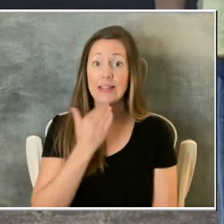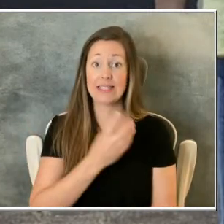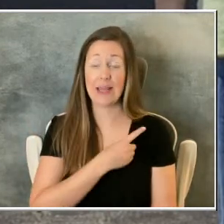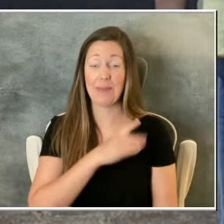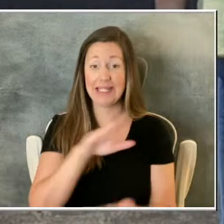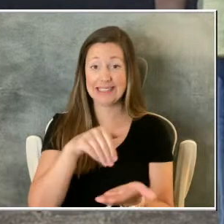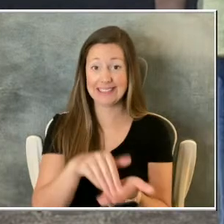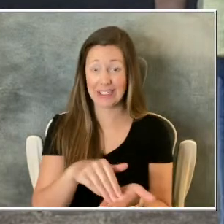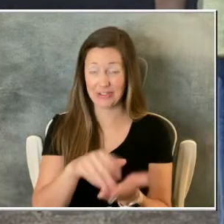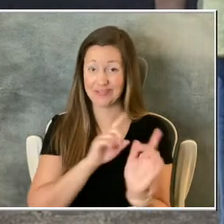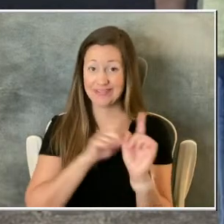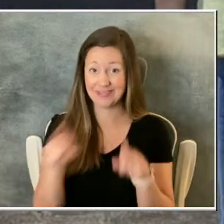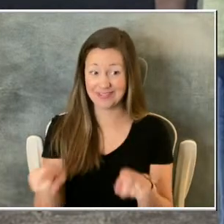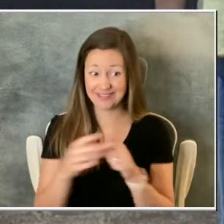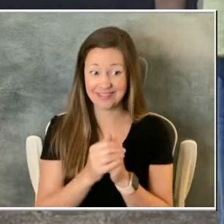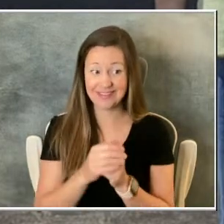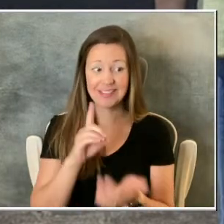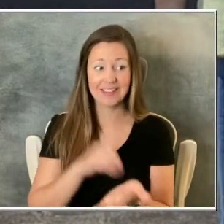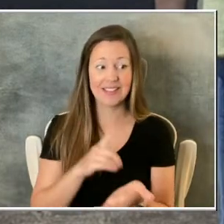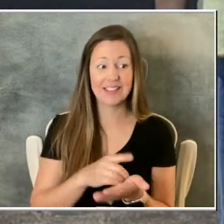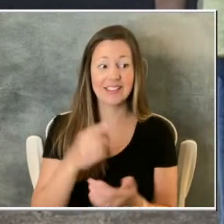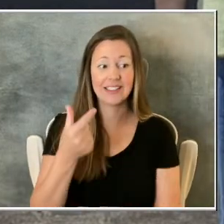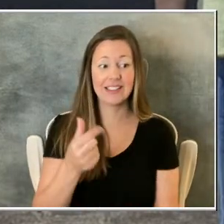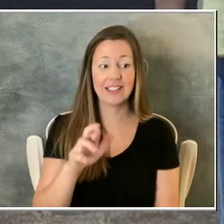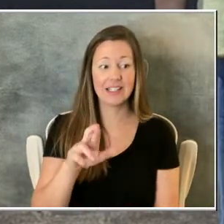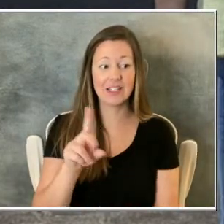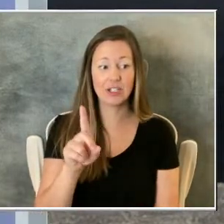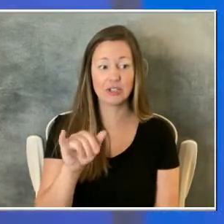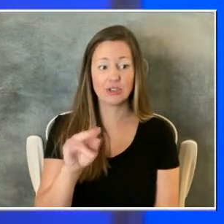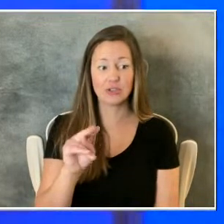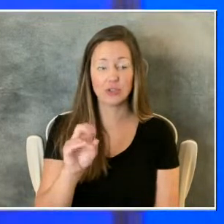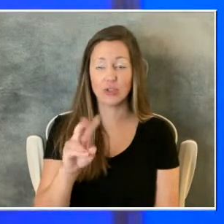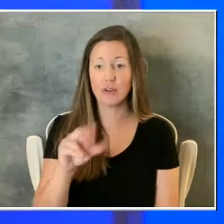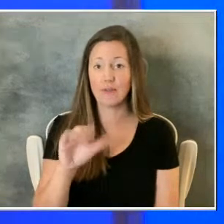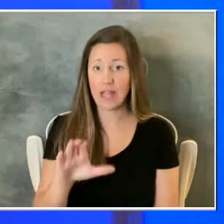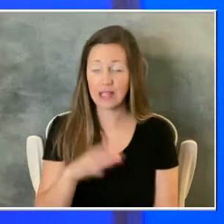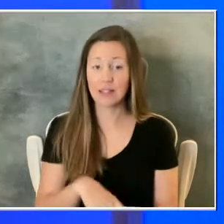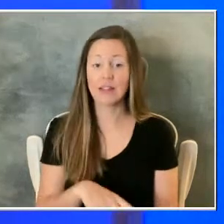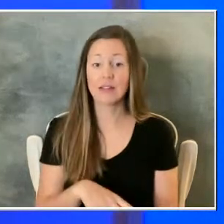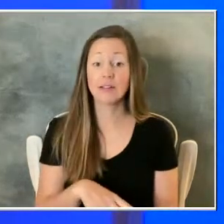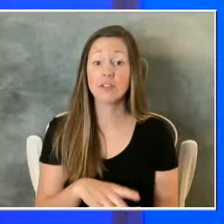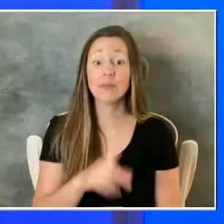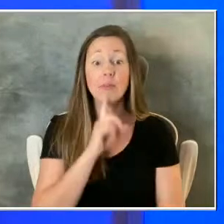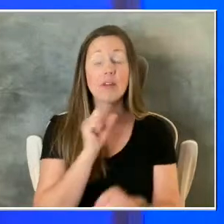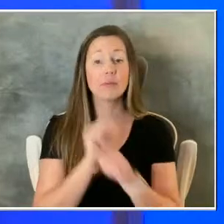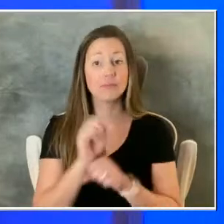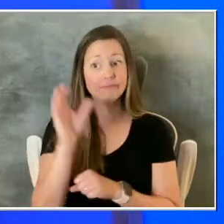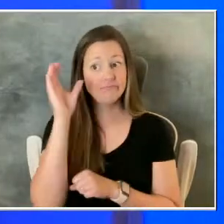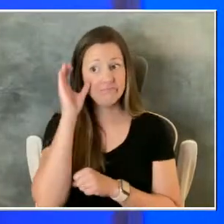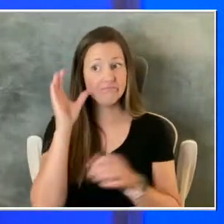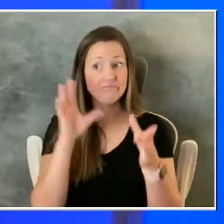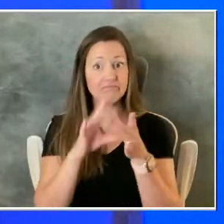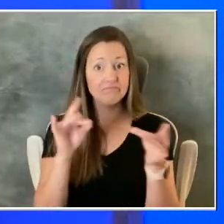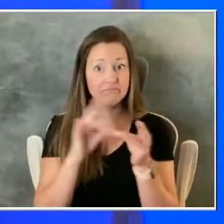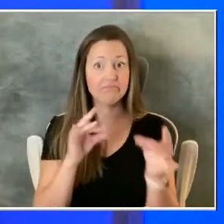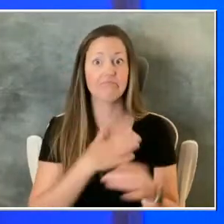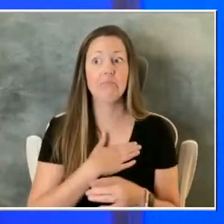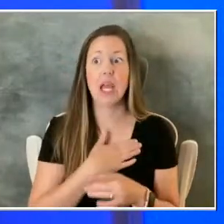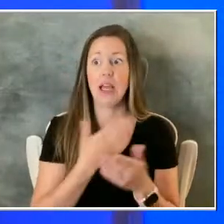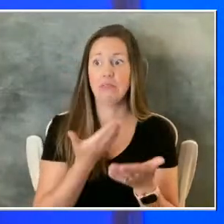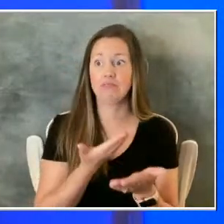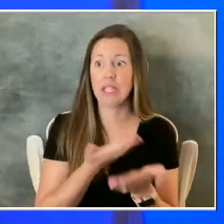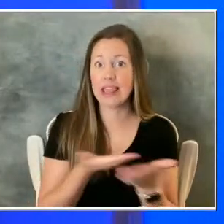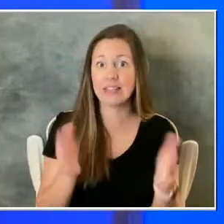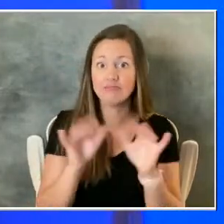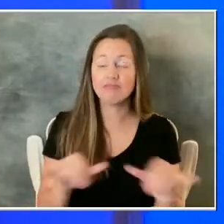Dr. Godernovac actually listened to what I was doing every day in my life, you know, where I was going,